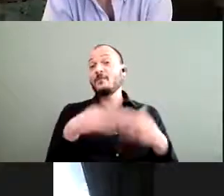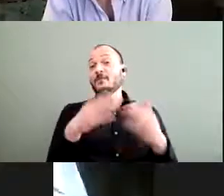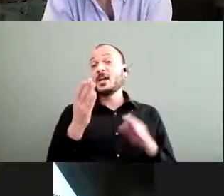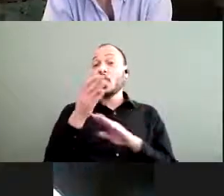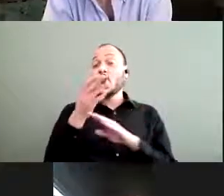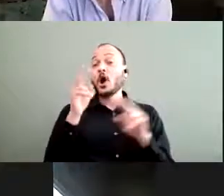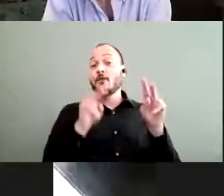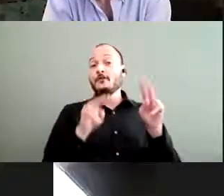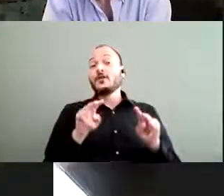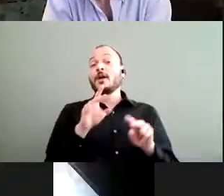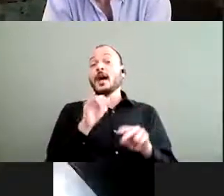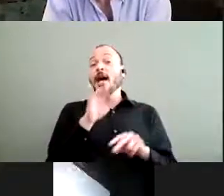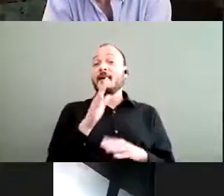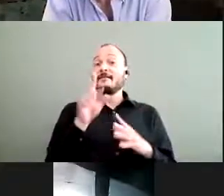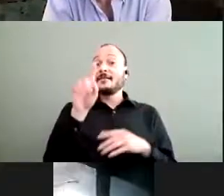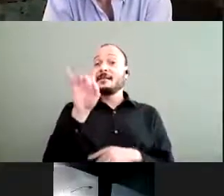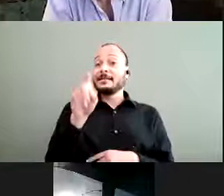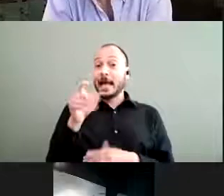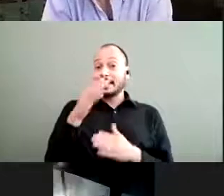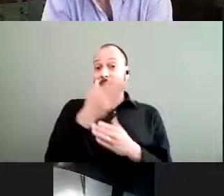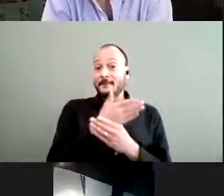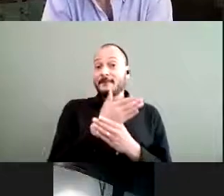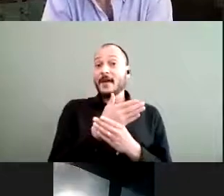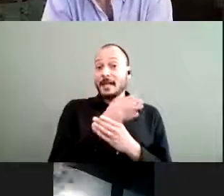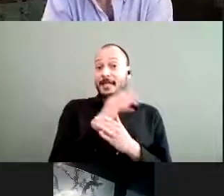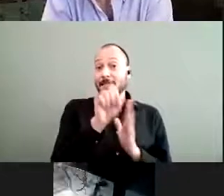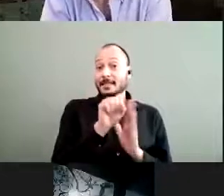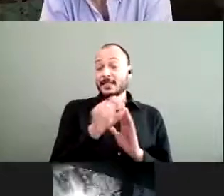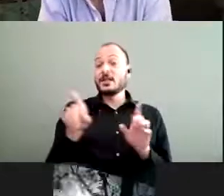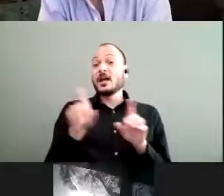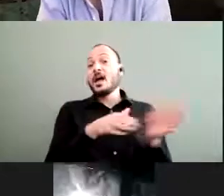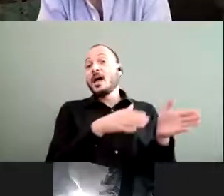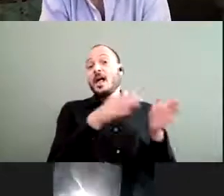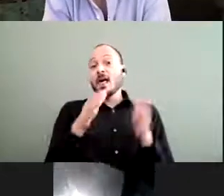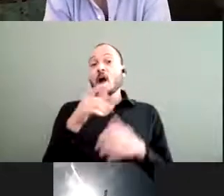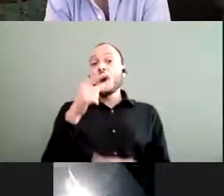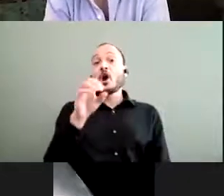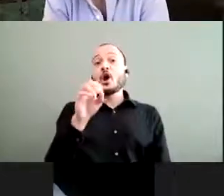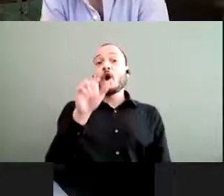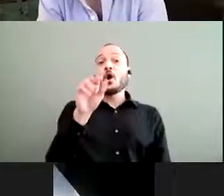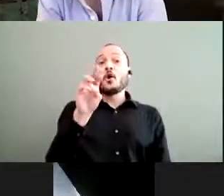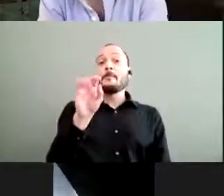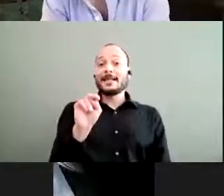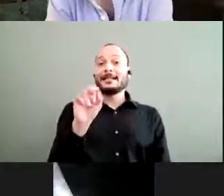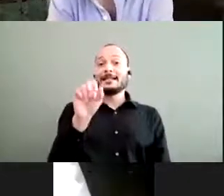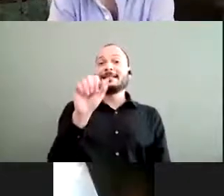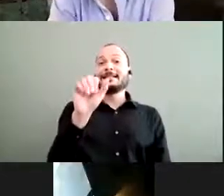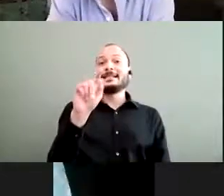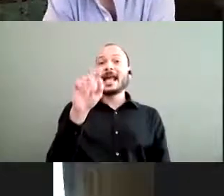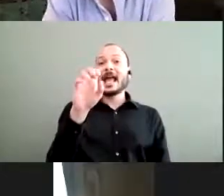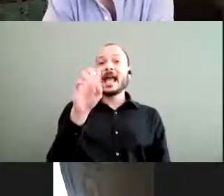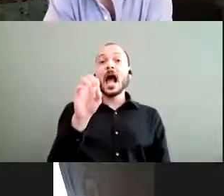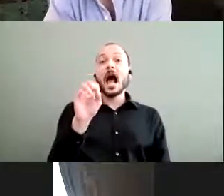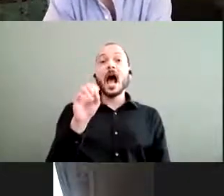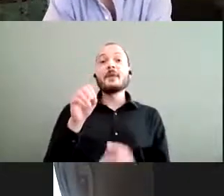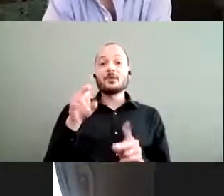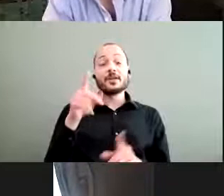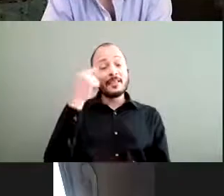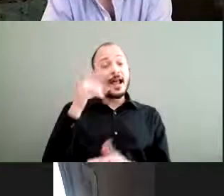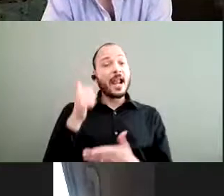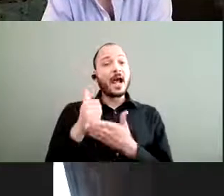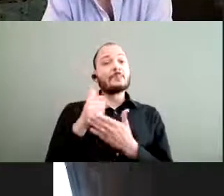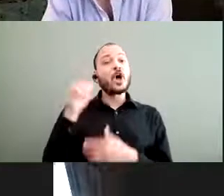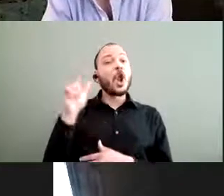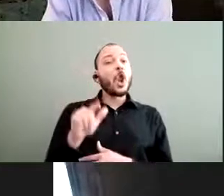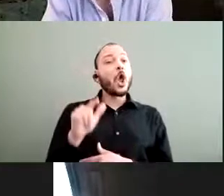filing season. Then we will hear from Golden State Opportunity, an organization that helps lower income Californians build